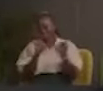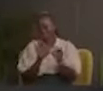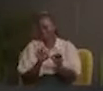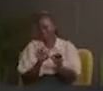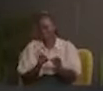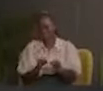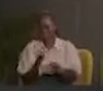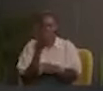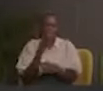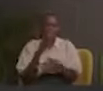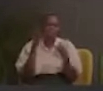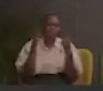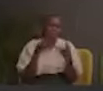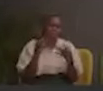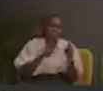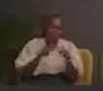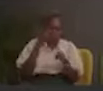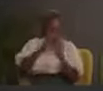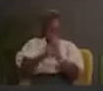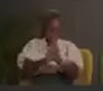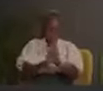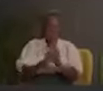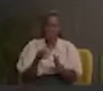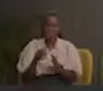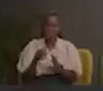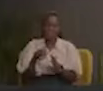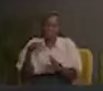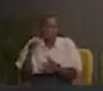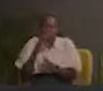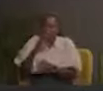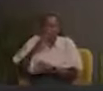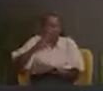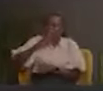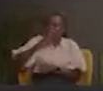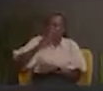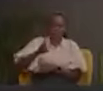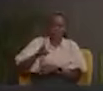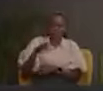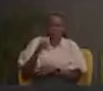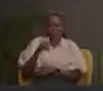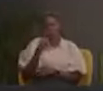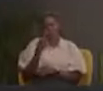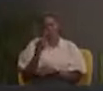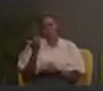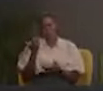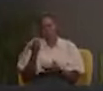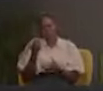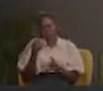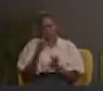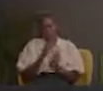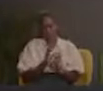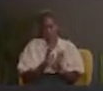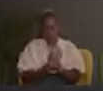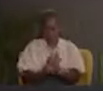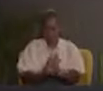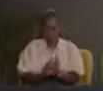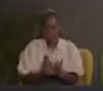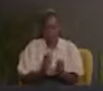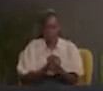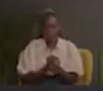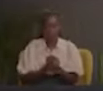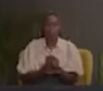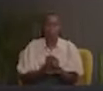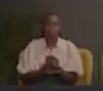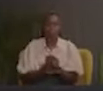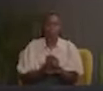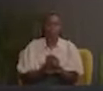there are many people, for instance, who are sincerely claiming, let me use something that probably has affected many people